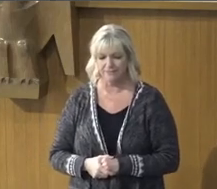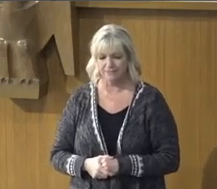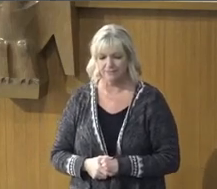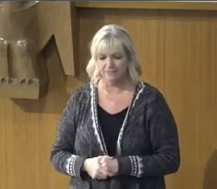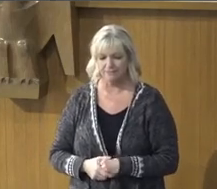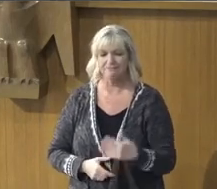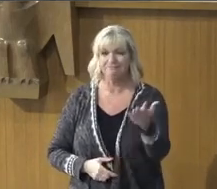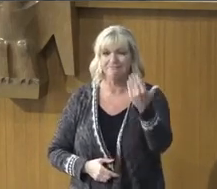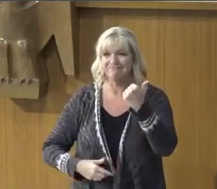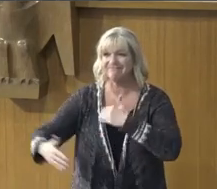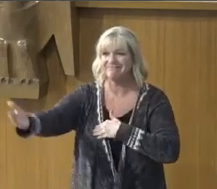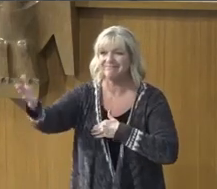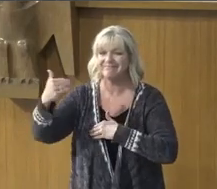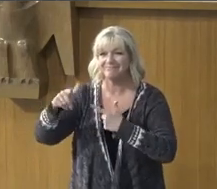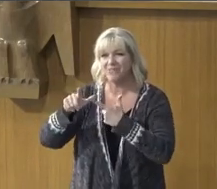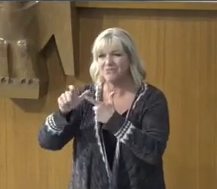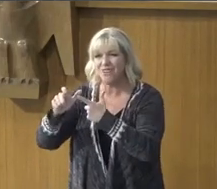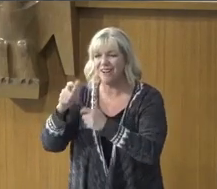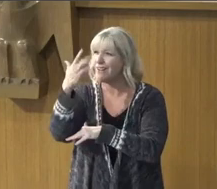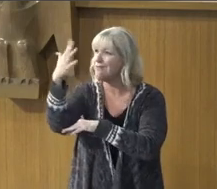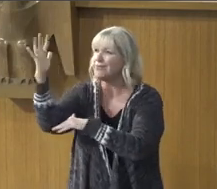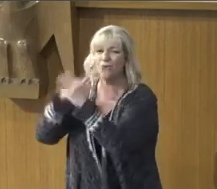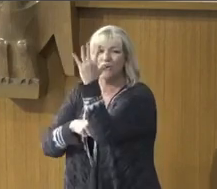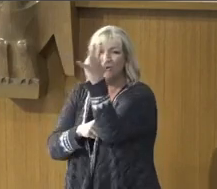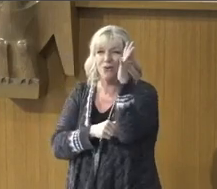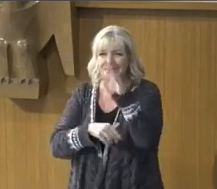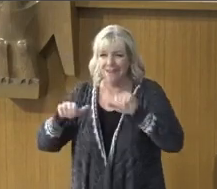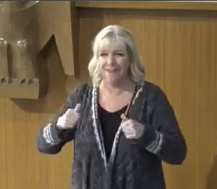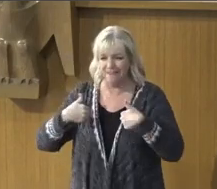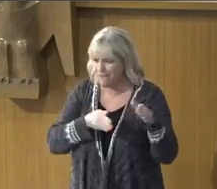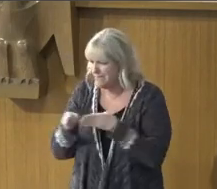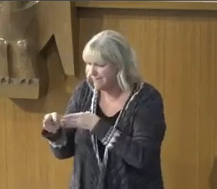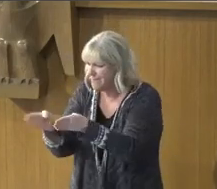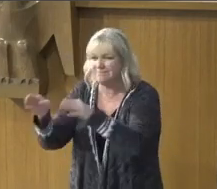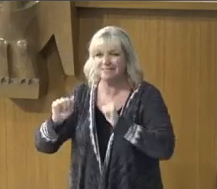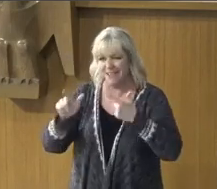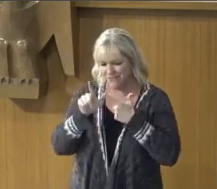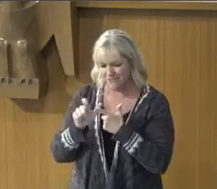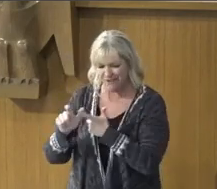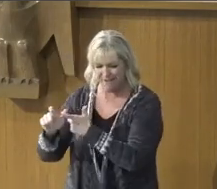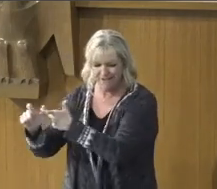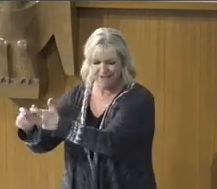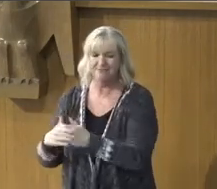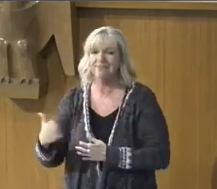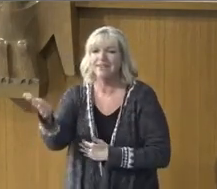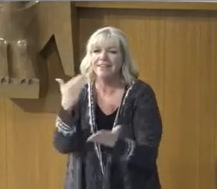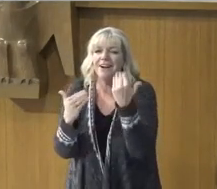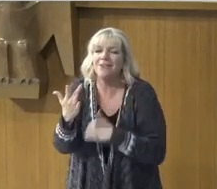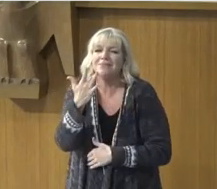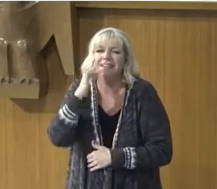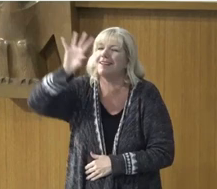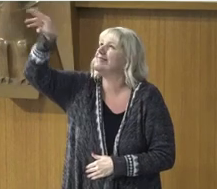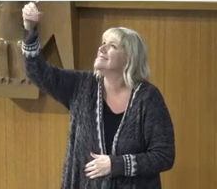Come run the hidden pine trails of the forest Come taste the